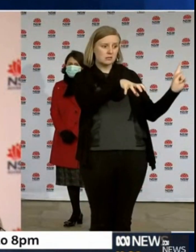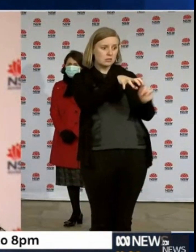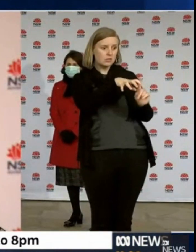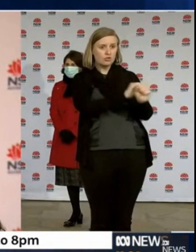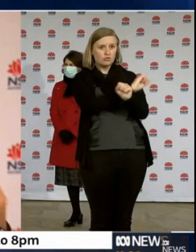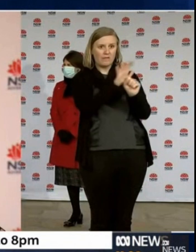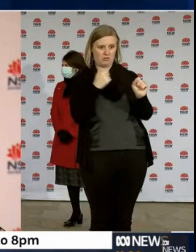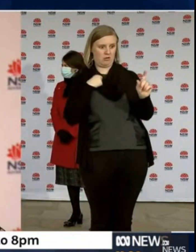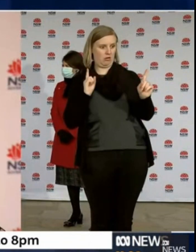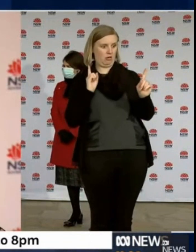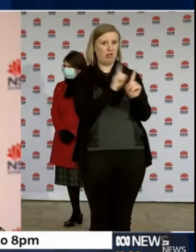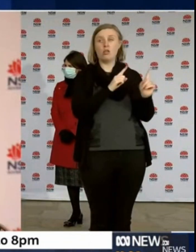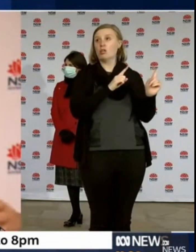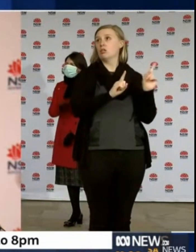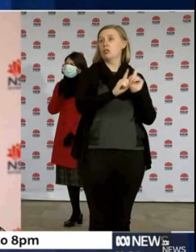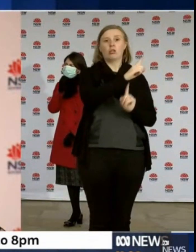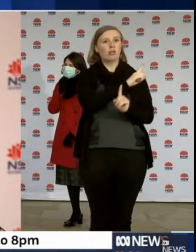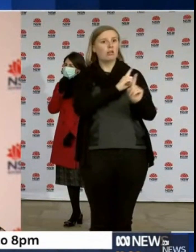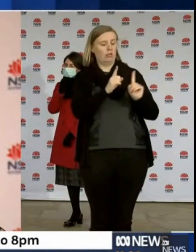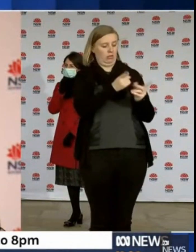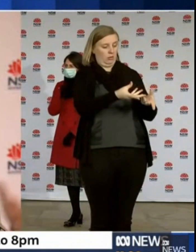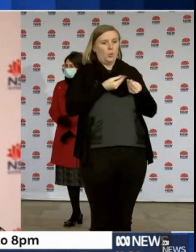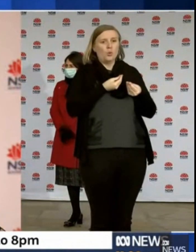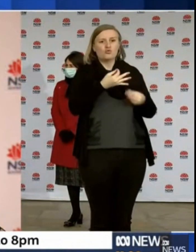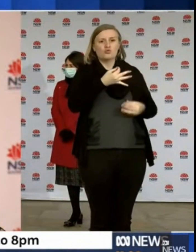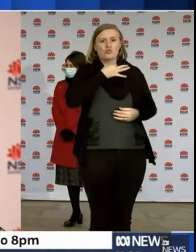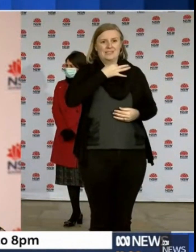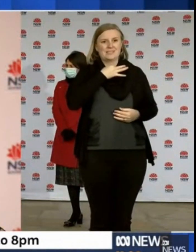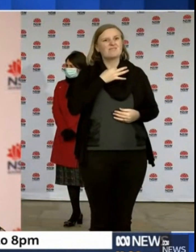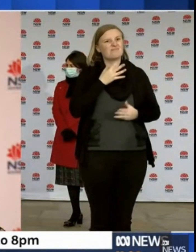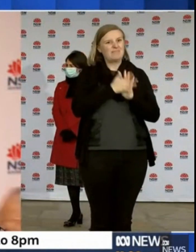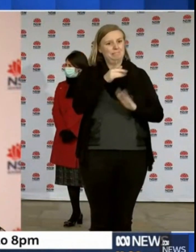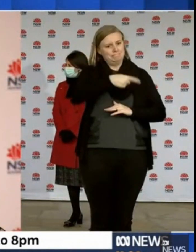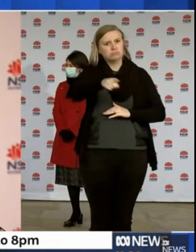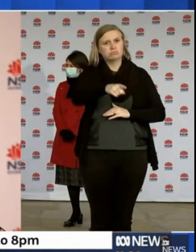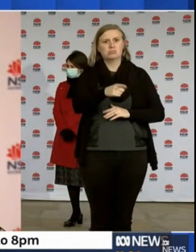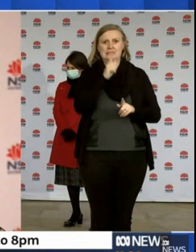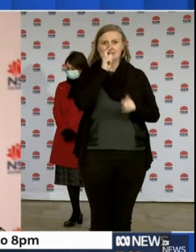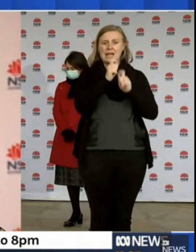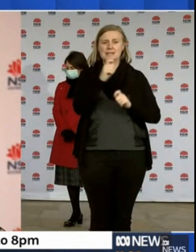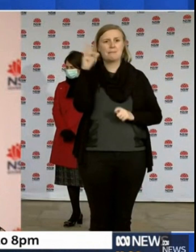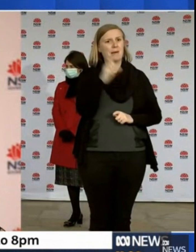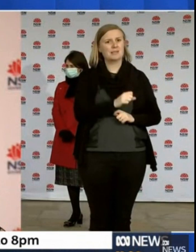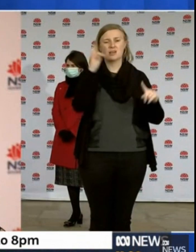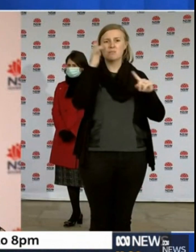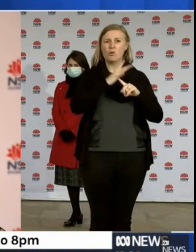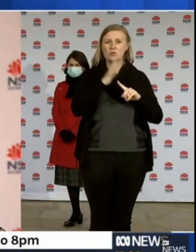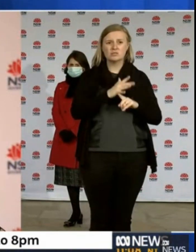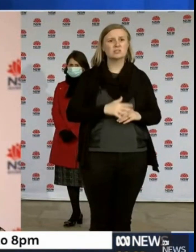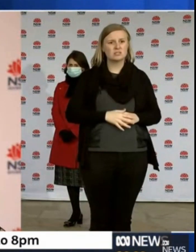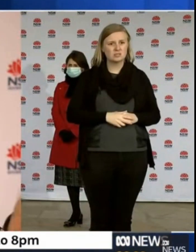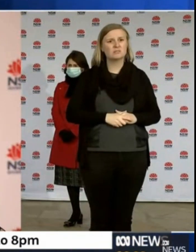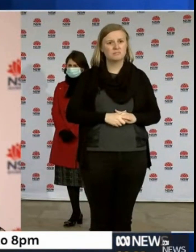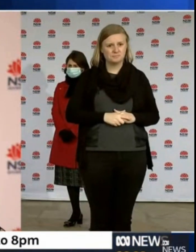us identify your exposures and get further public health action. We also